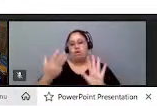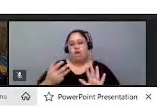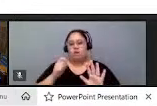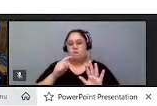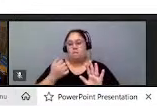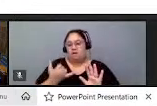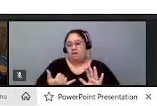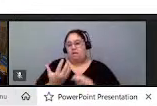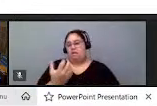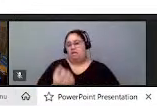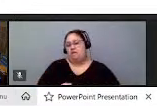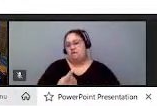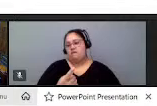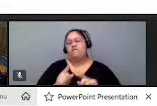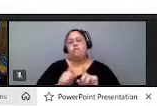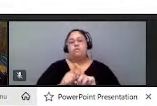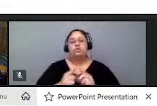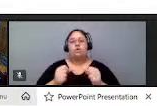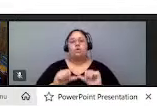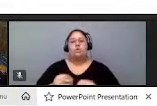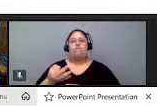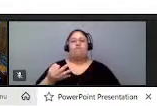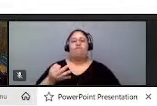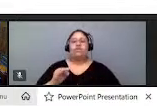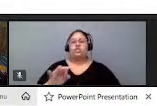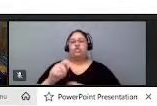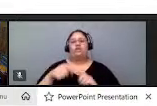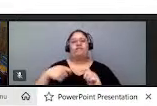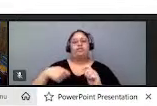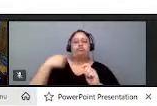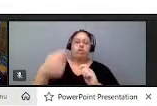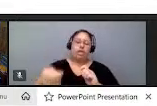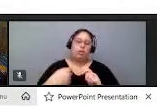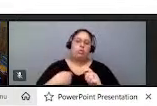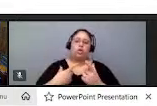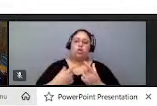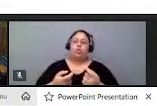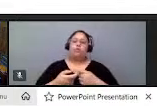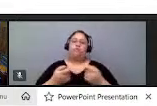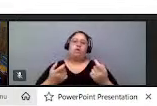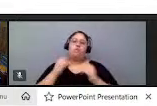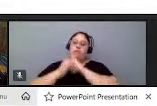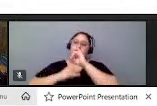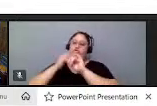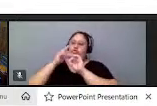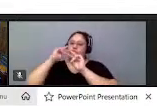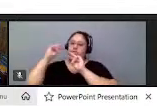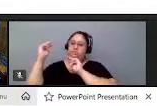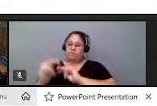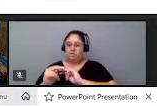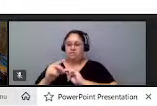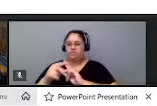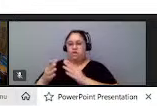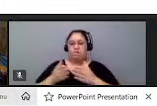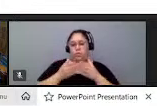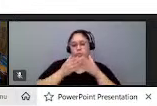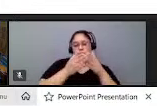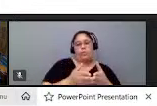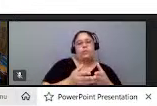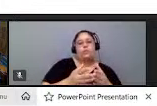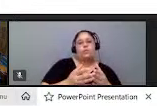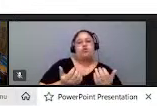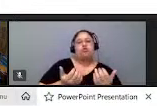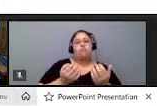currently um there's also the fishing um that we do from an international perspective that is landed Marine